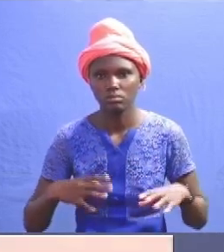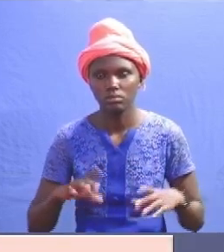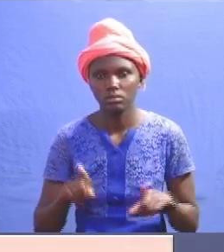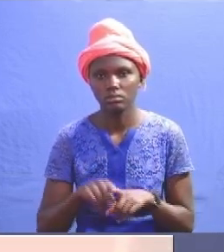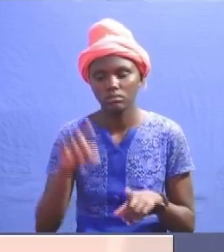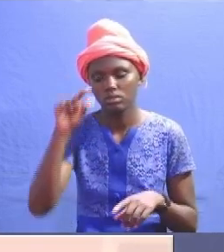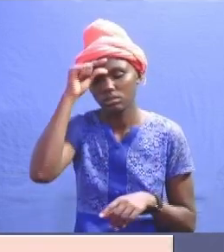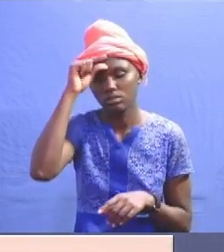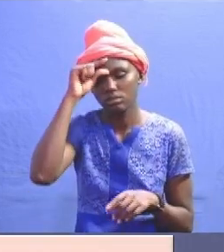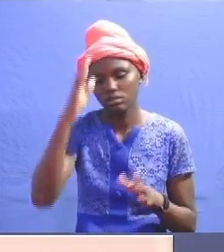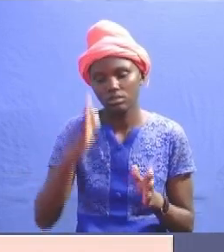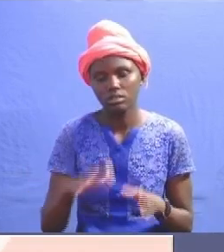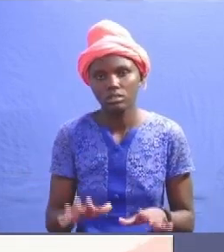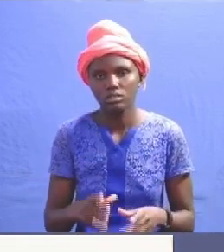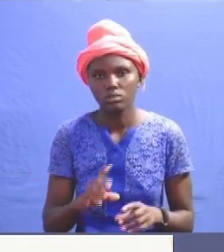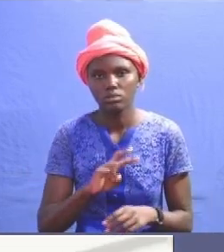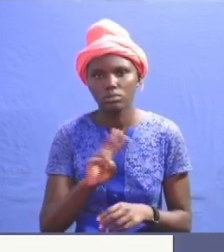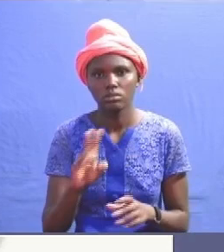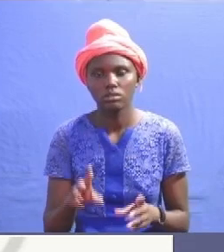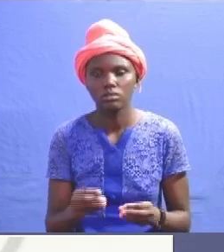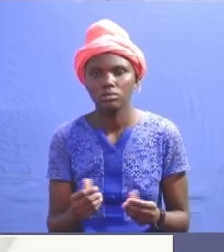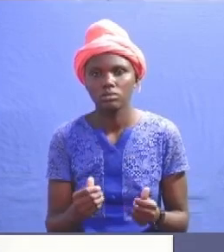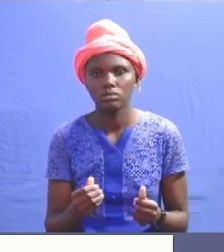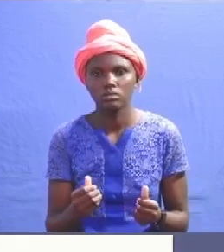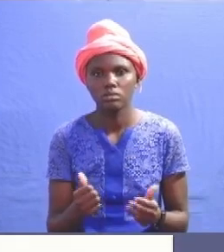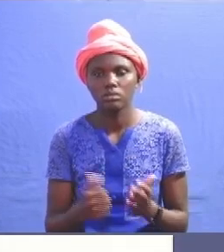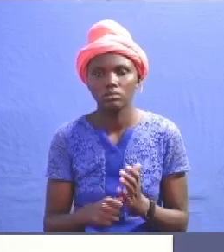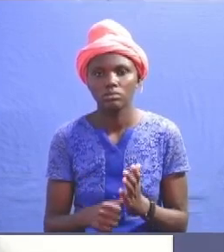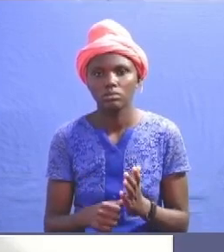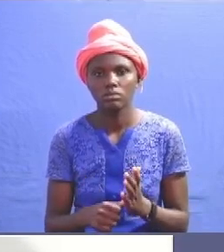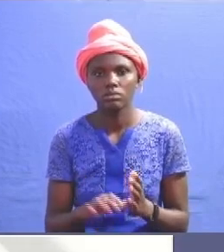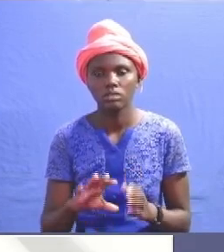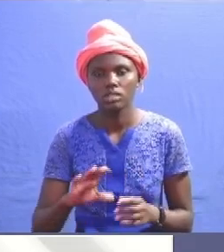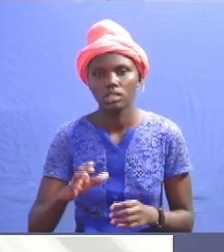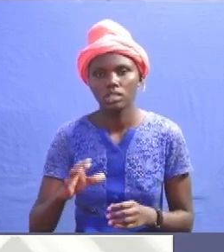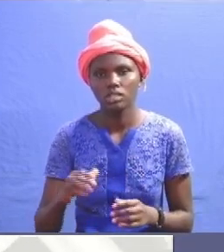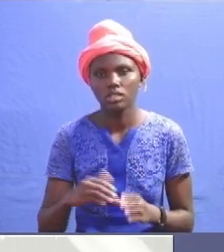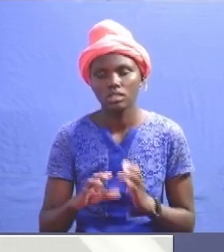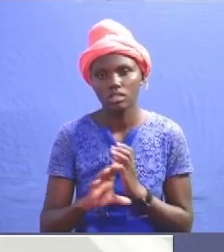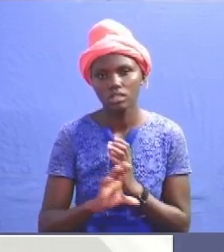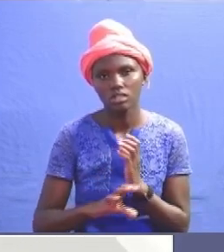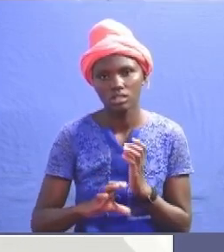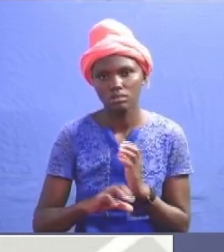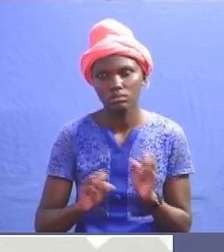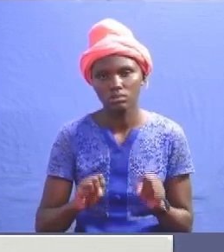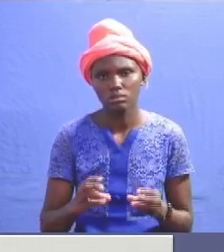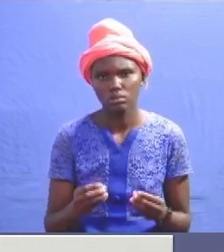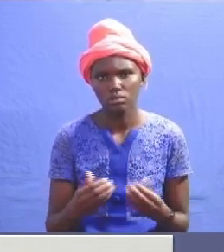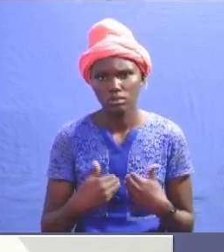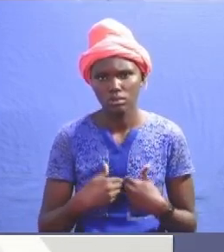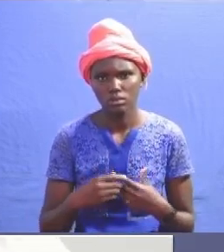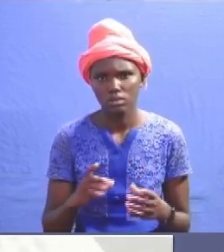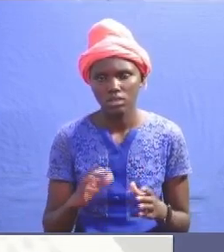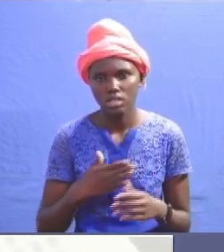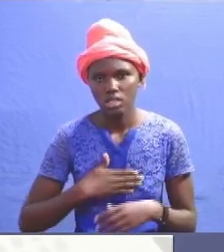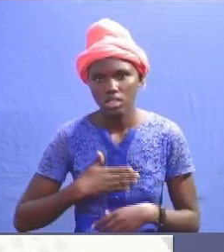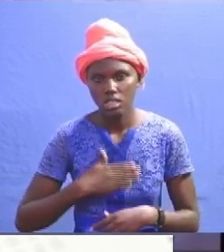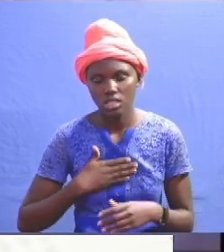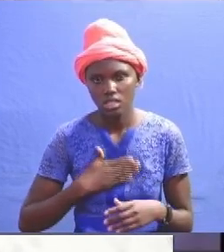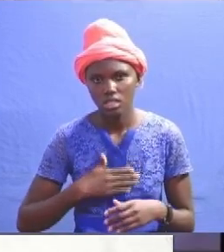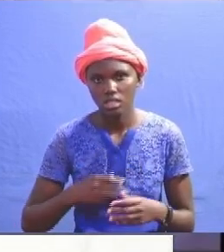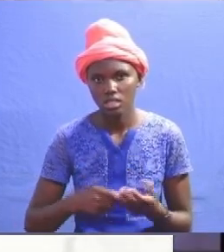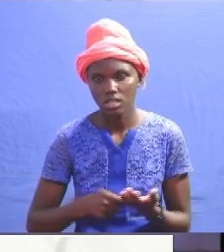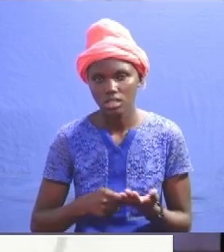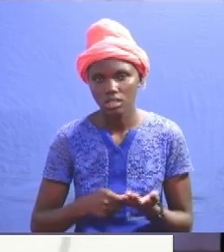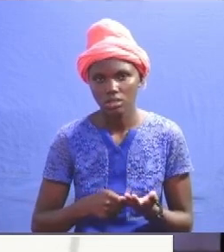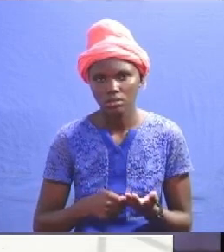governors as well, so that in each and every county in this country have Science, Technology, Innovation Office.